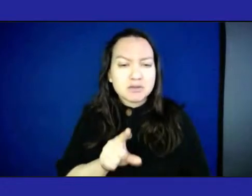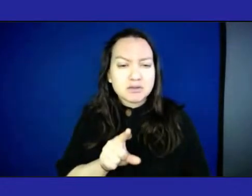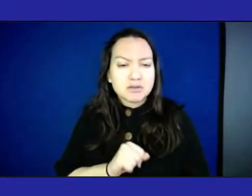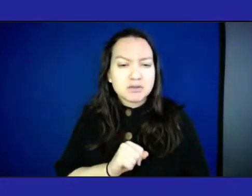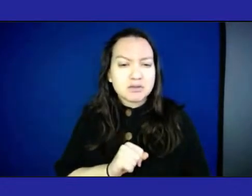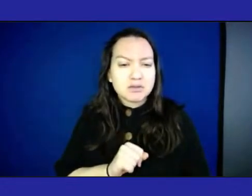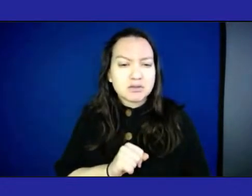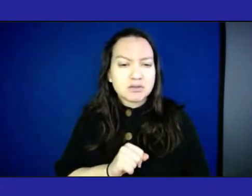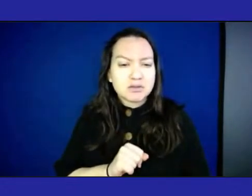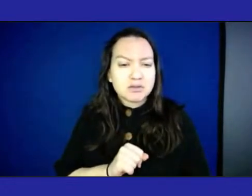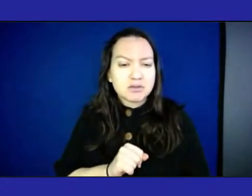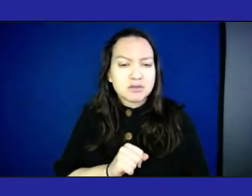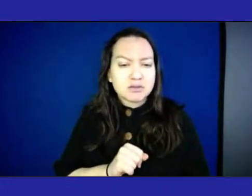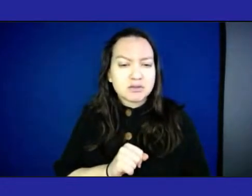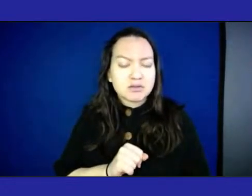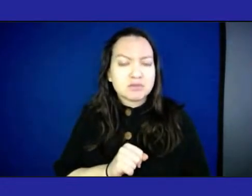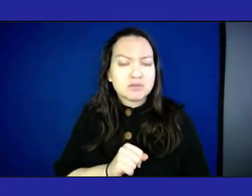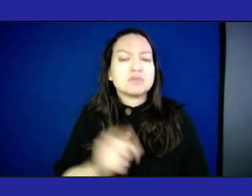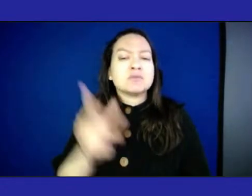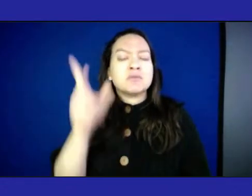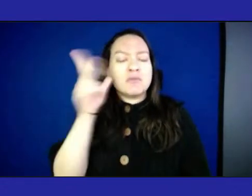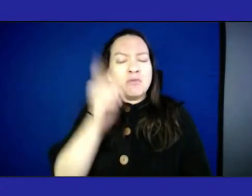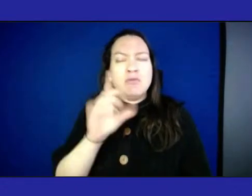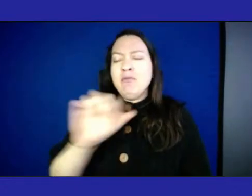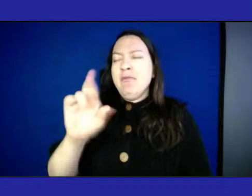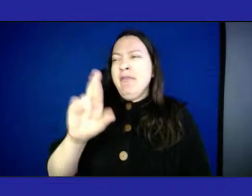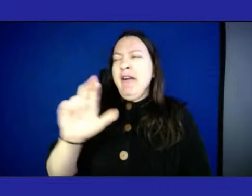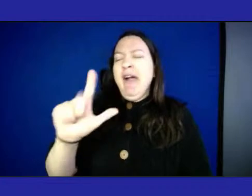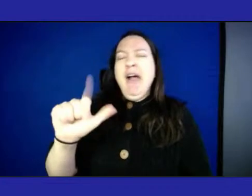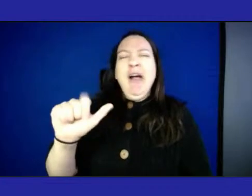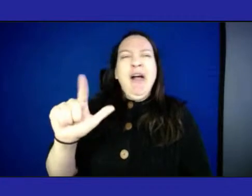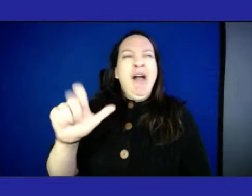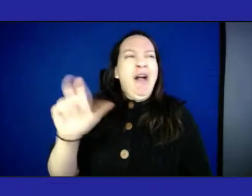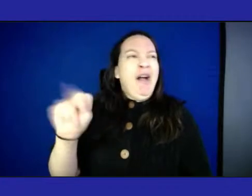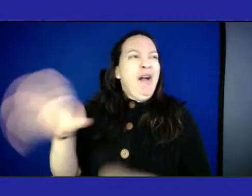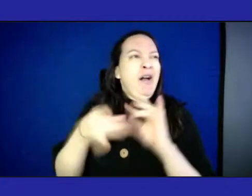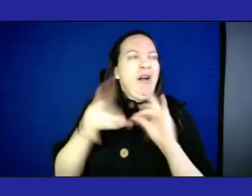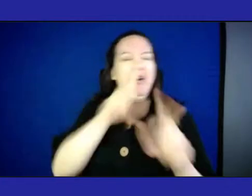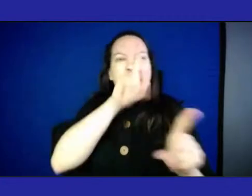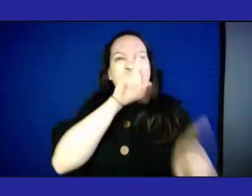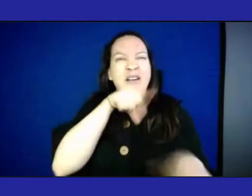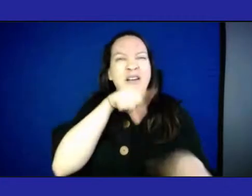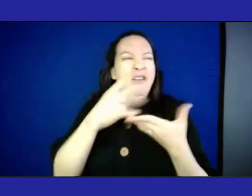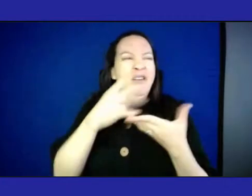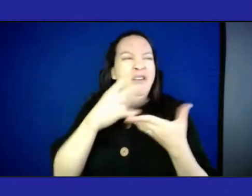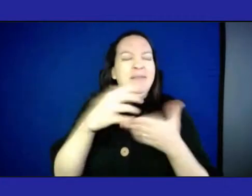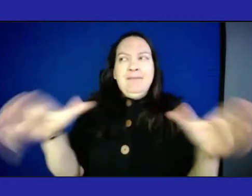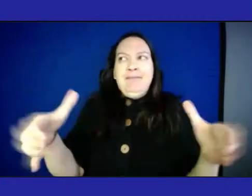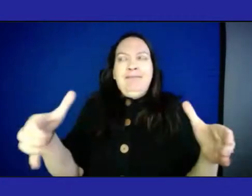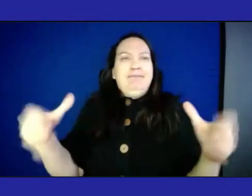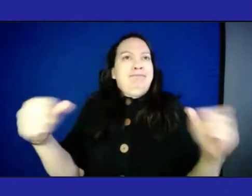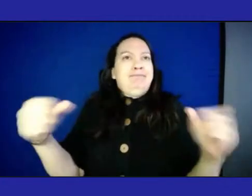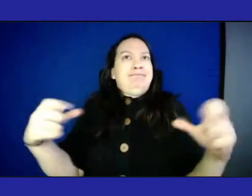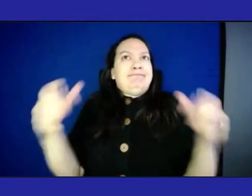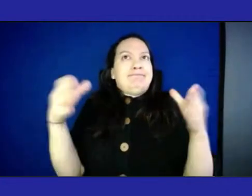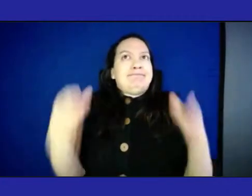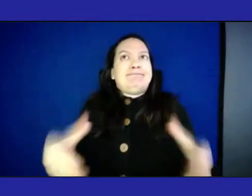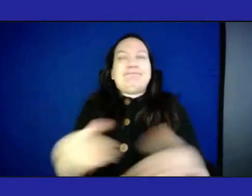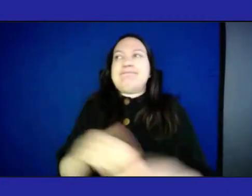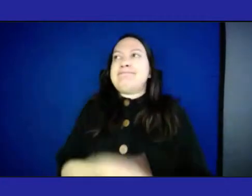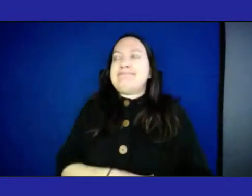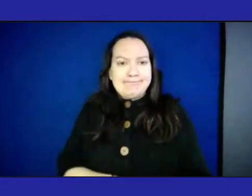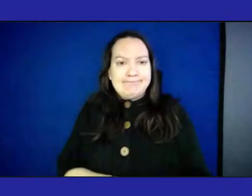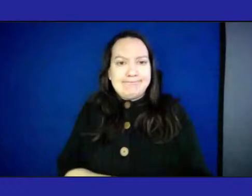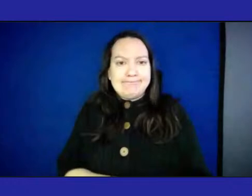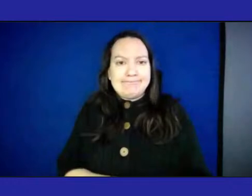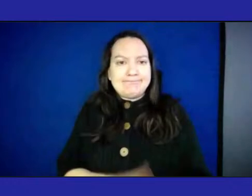I was listening to Dr. Allen earlier on her report talking about how they had this pool of radiologists, and I was wondering if that, what was